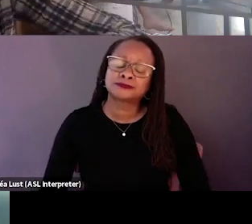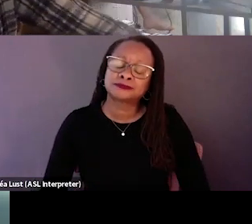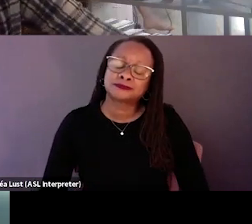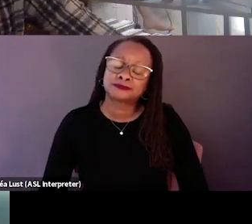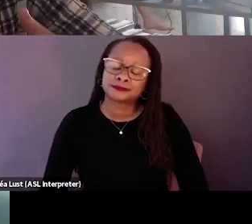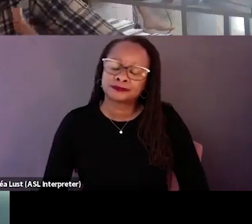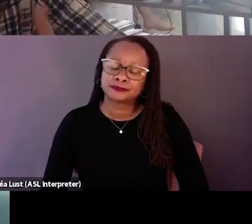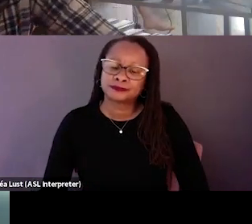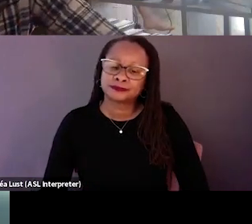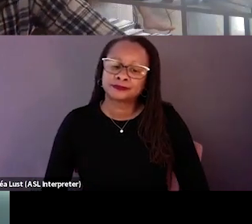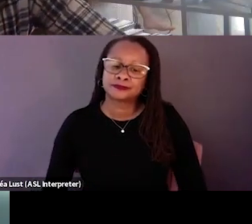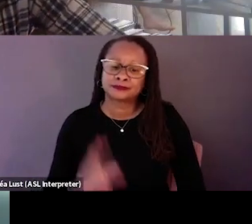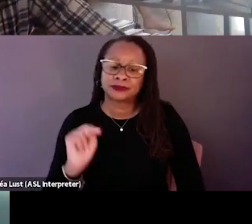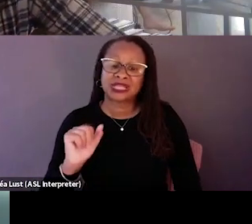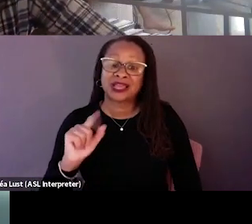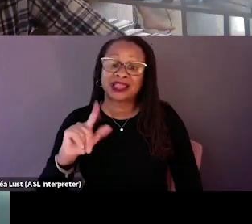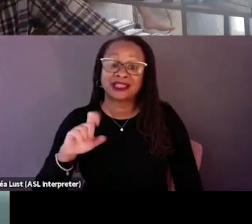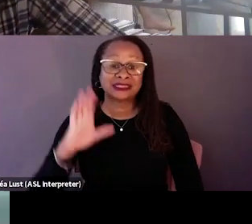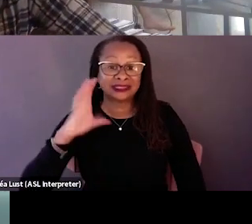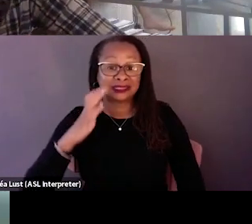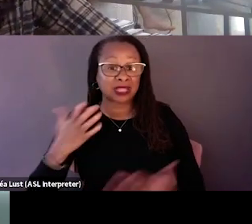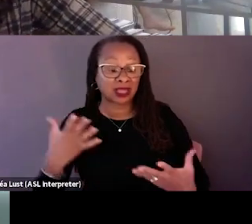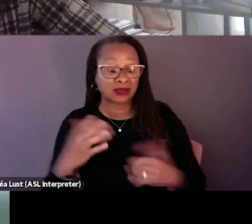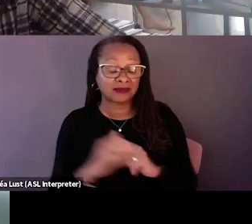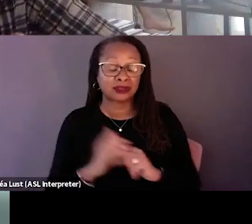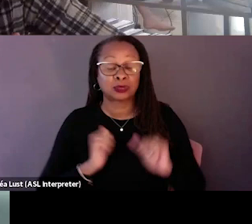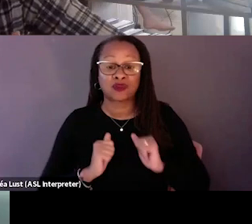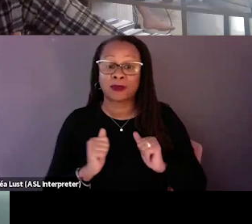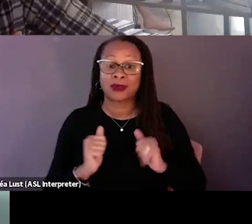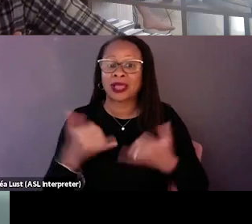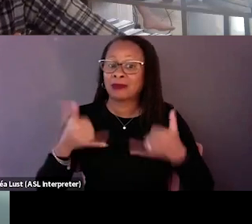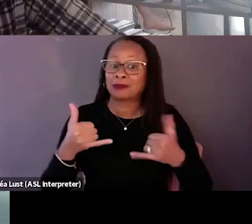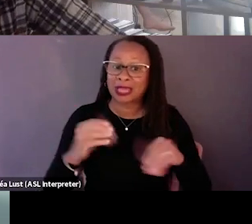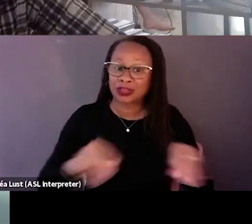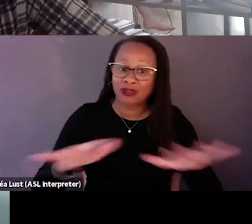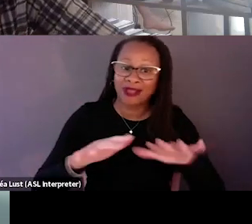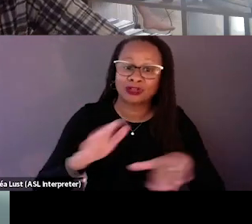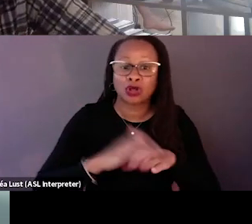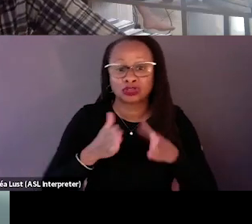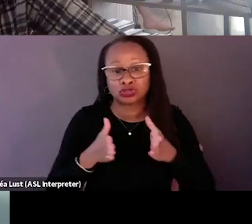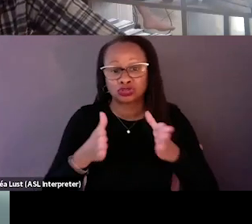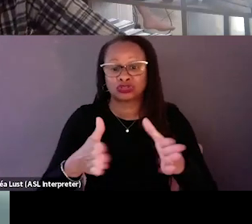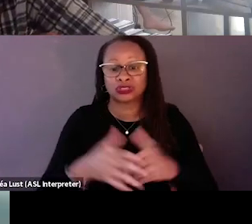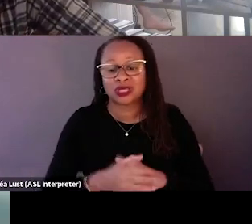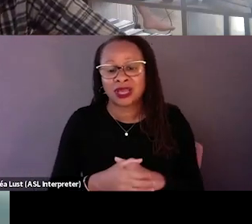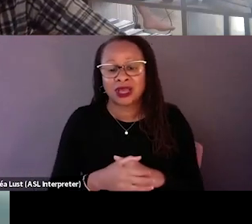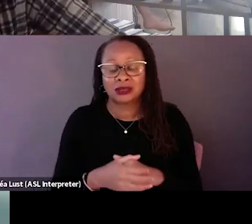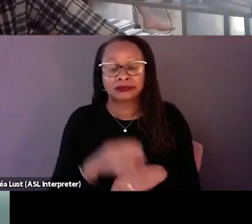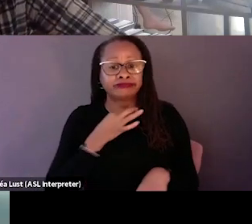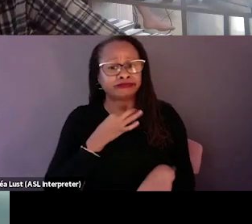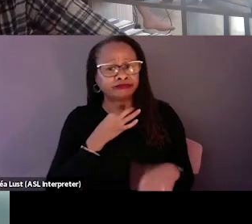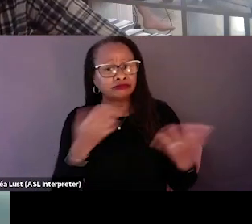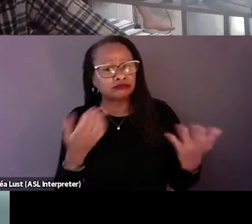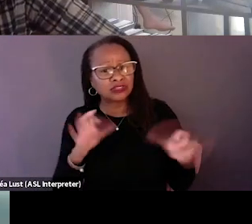seems that a lot of this is performed like in the playground and on the streets. And I was wondering, does it